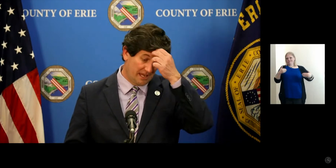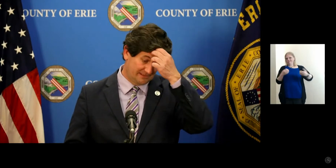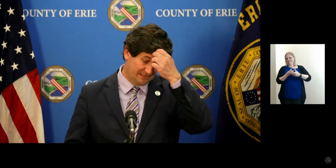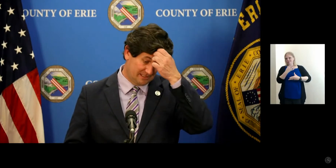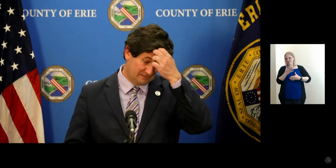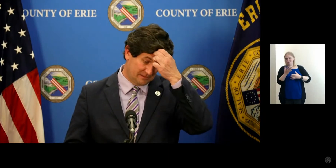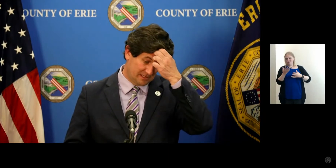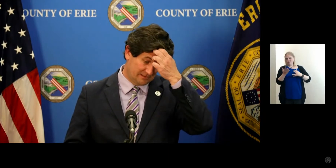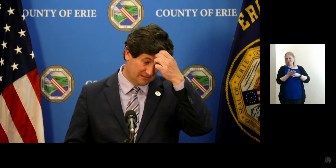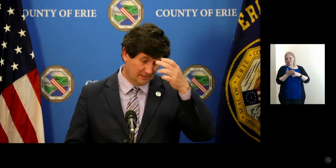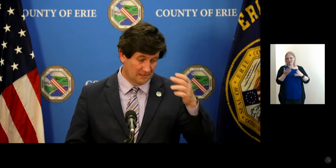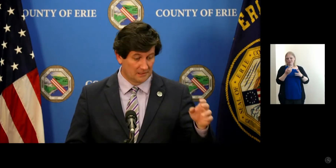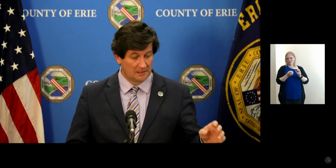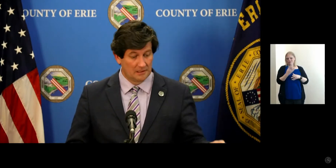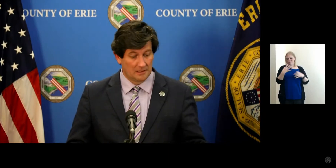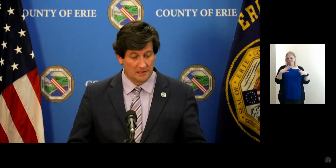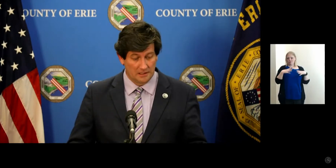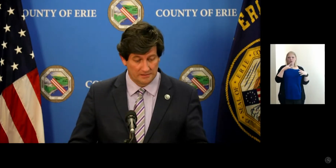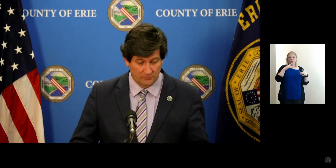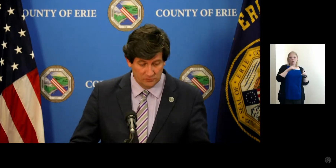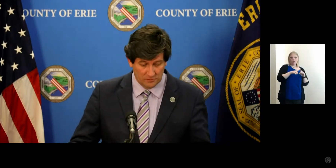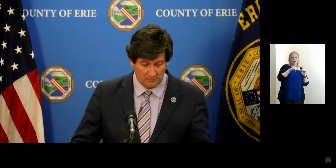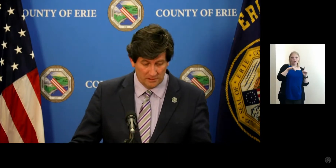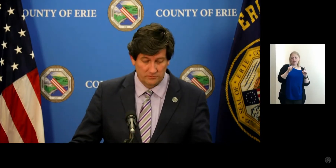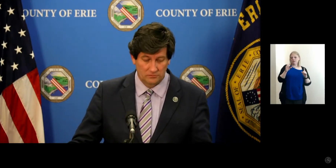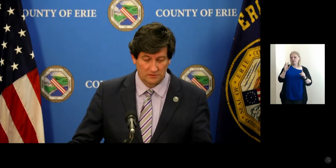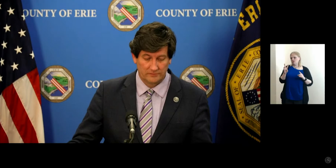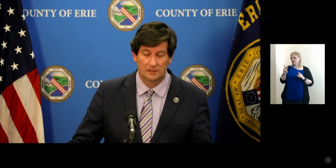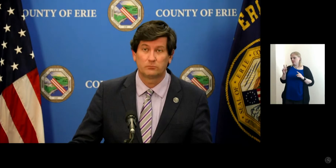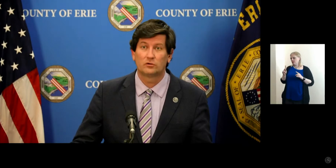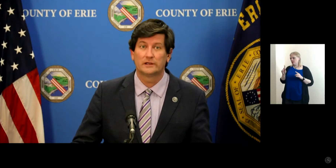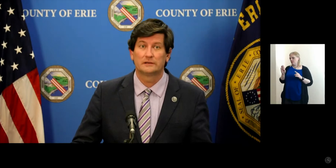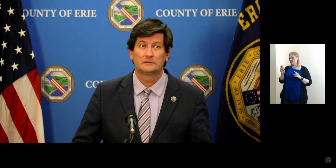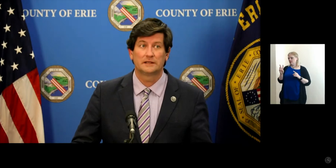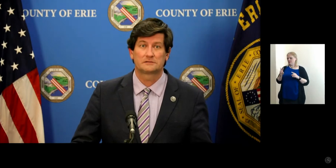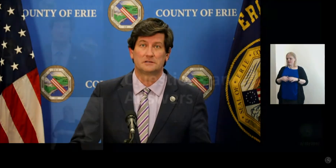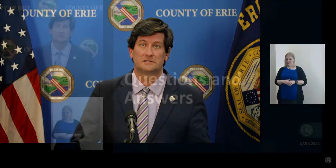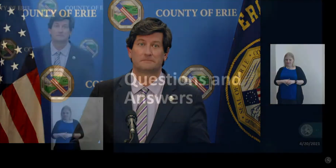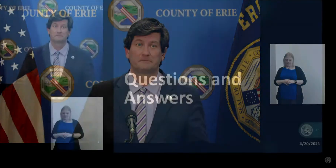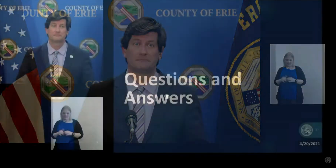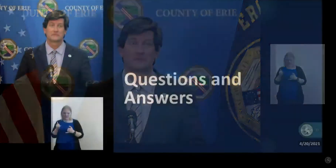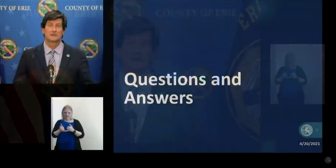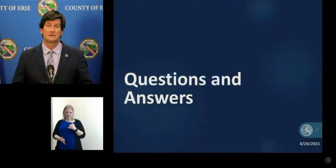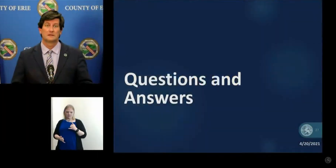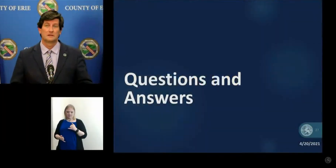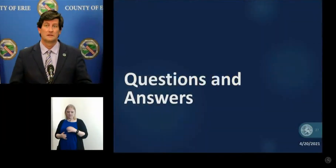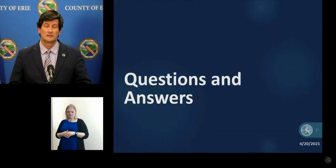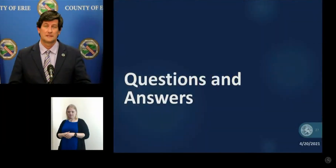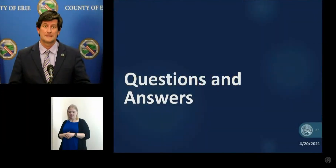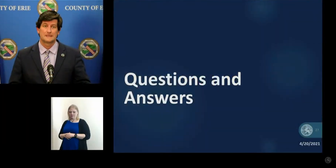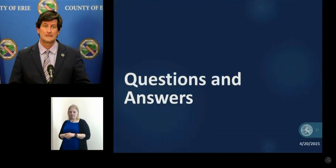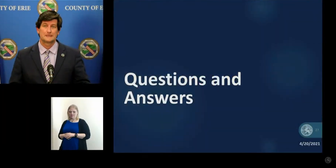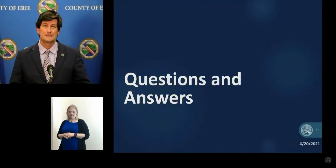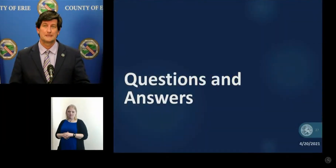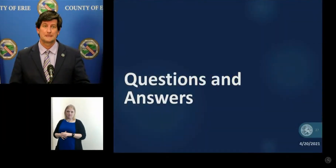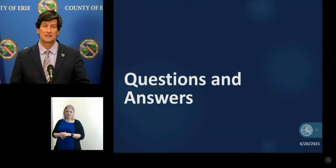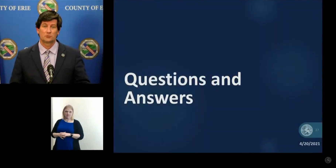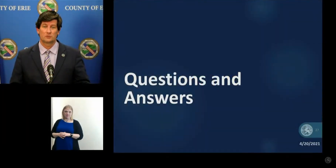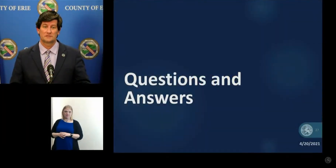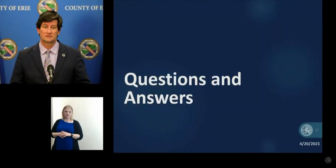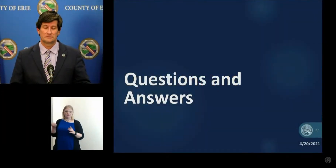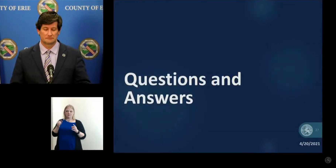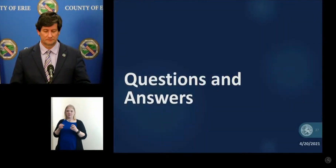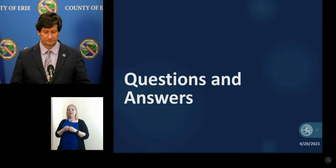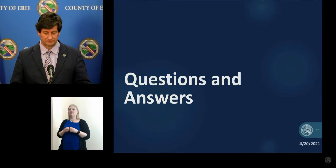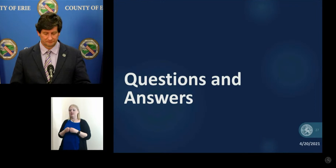But yes, the answer is yes. WKBW, Olivia Proya, last question. Any